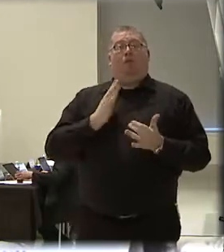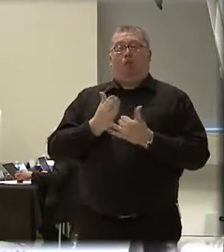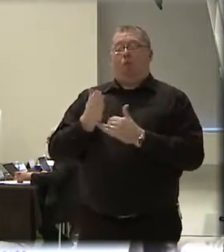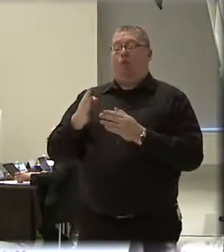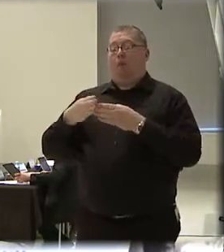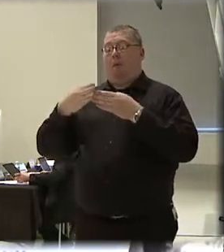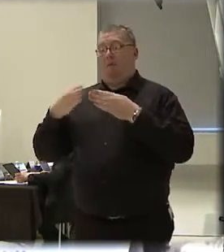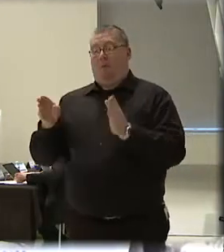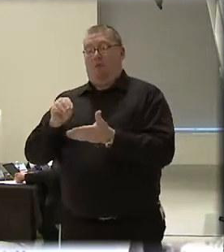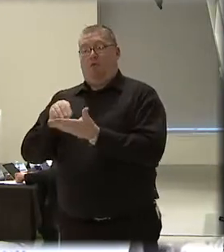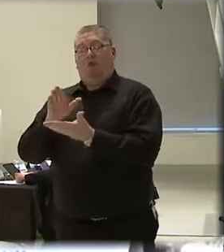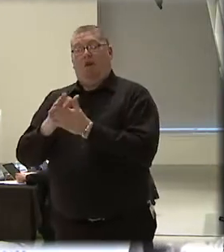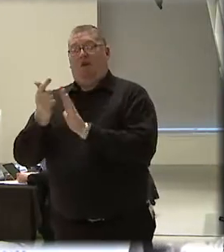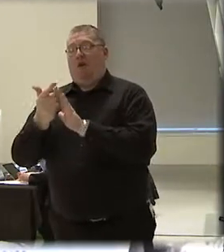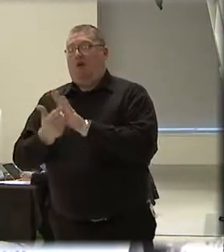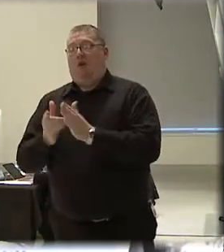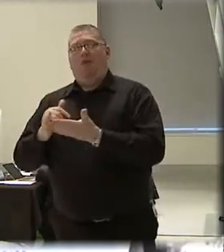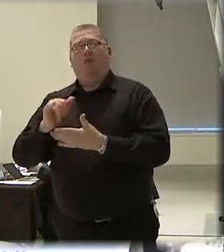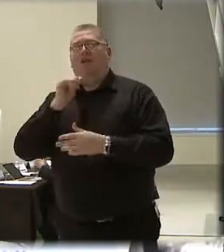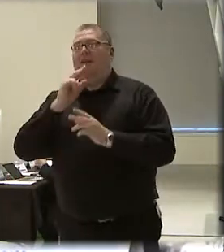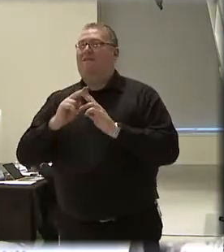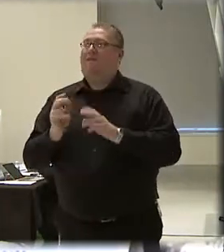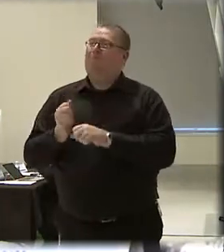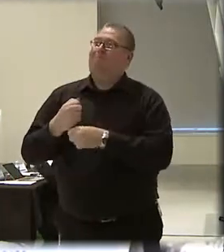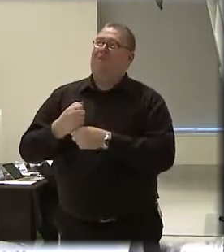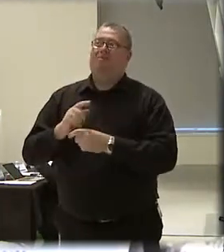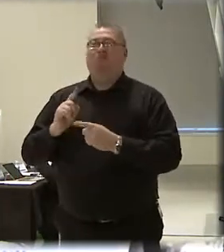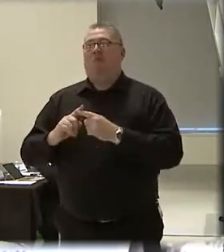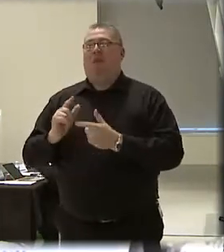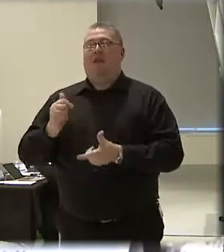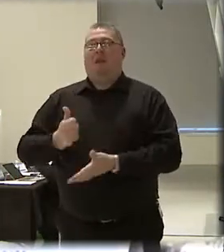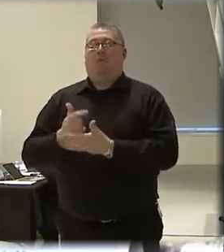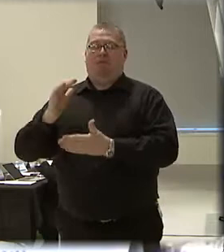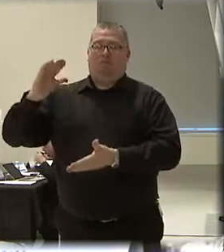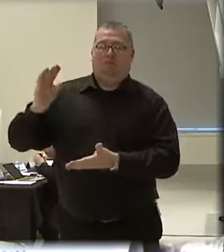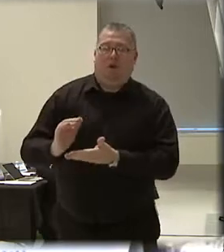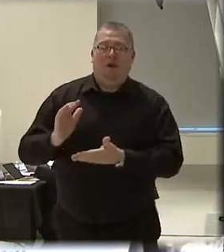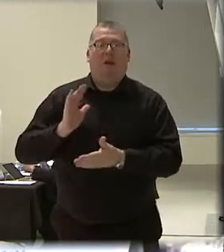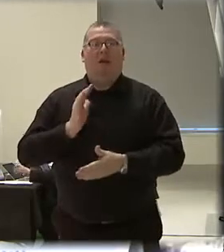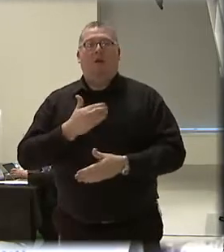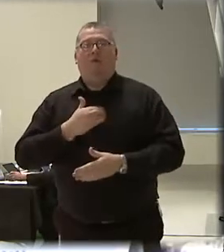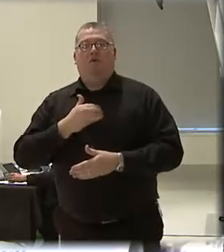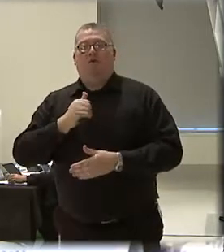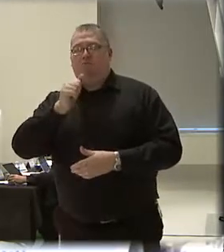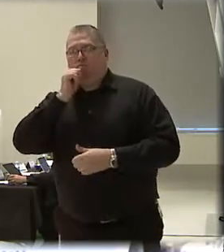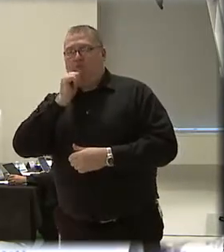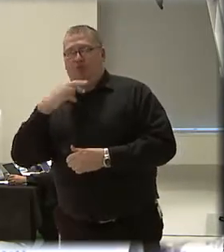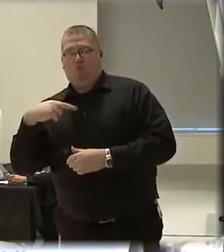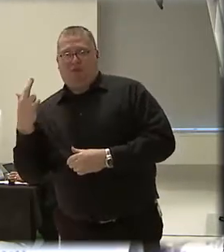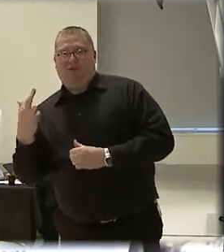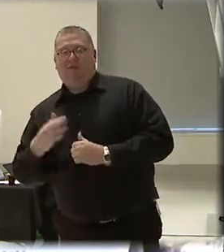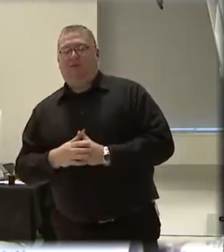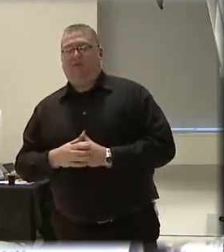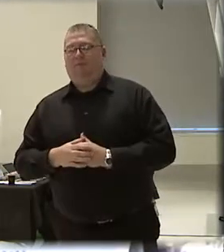records laws that are not created to minimize that privacy risk.